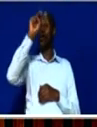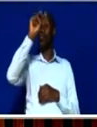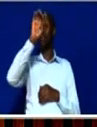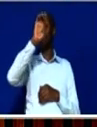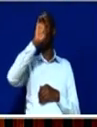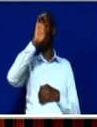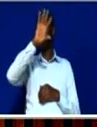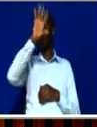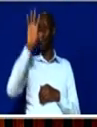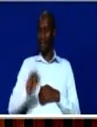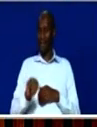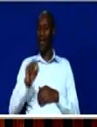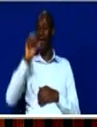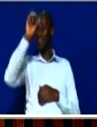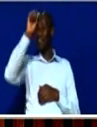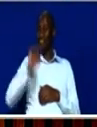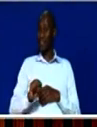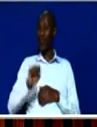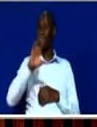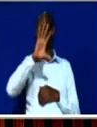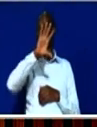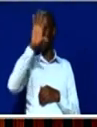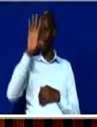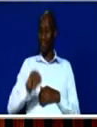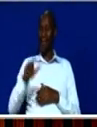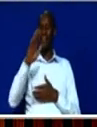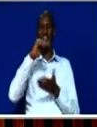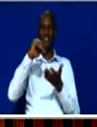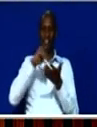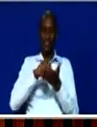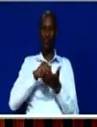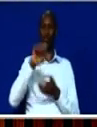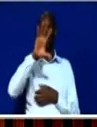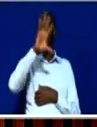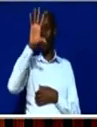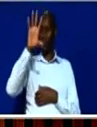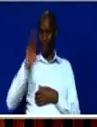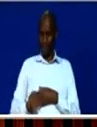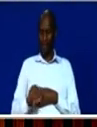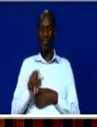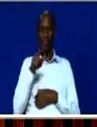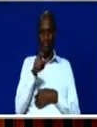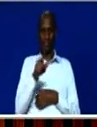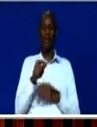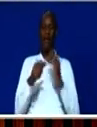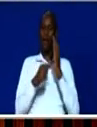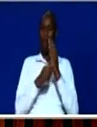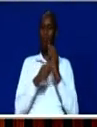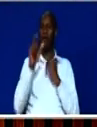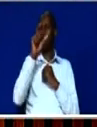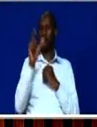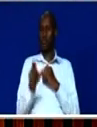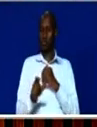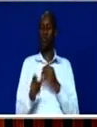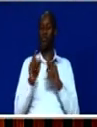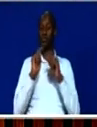South Africa, Central Africa. It can be any such geographical area. So that is regional trade. Then we